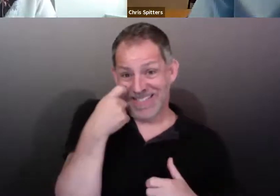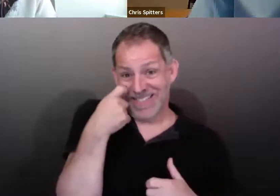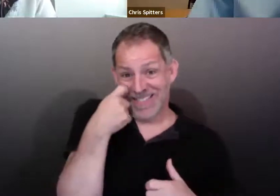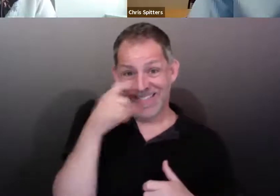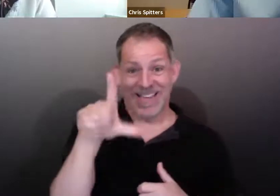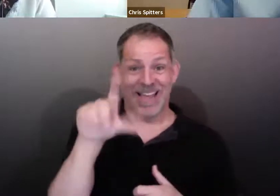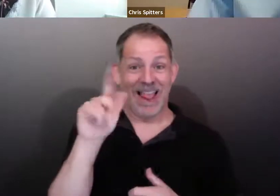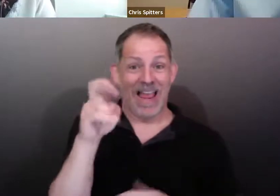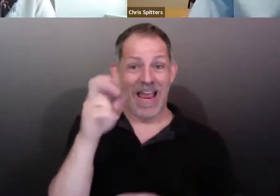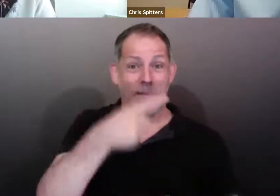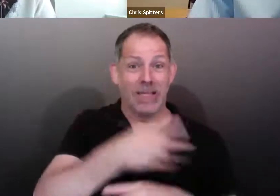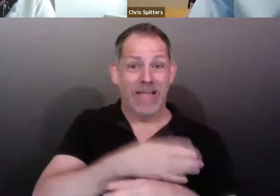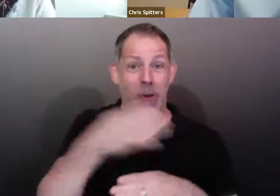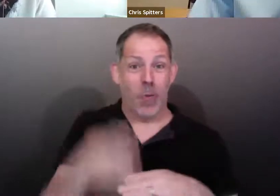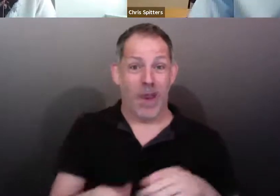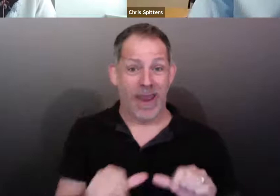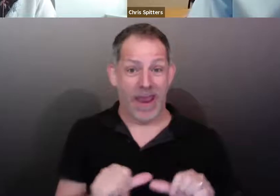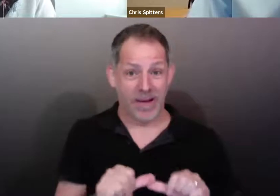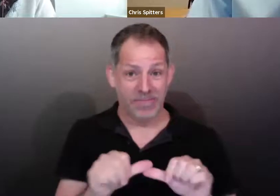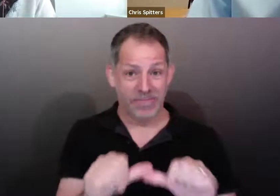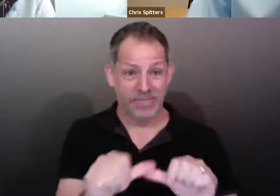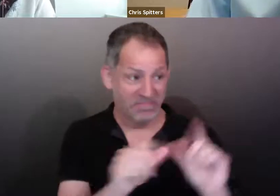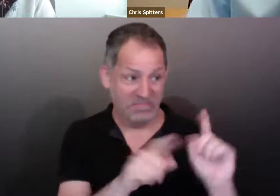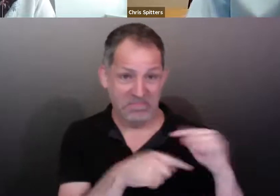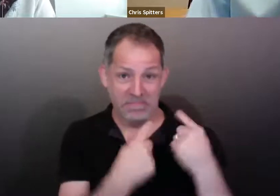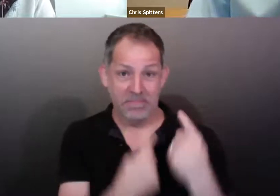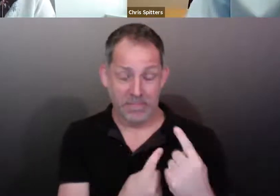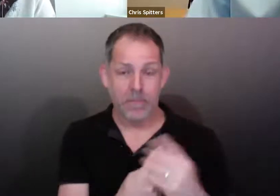I'm going to share my screen with you.